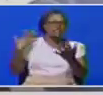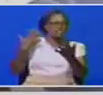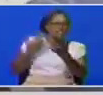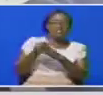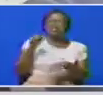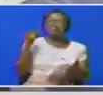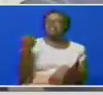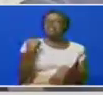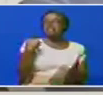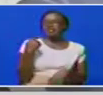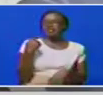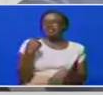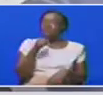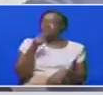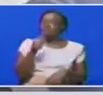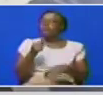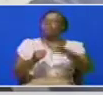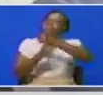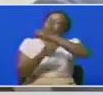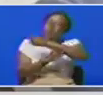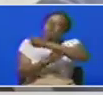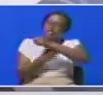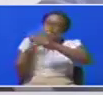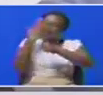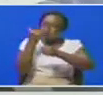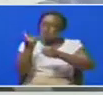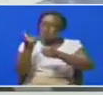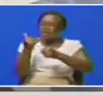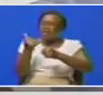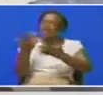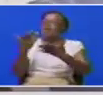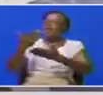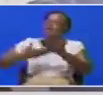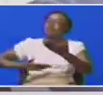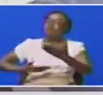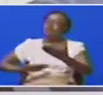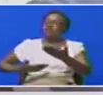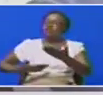yesterday is not being backed by the relevant forms